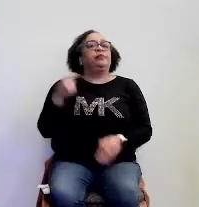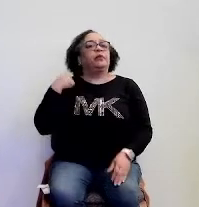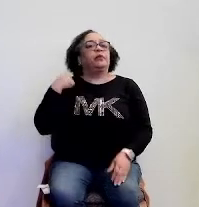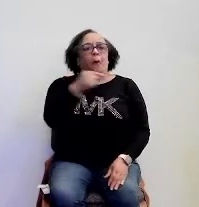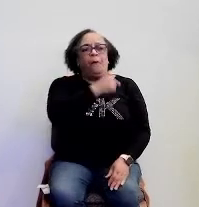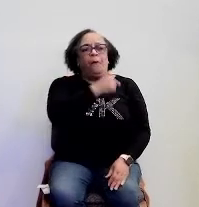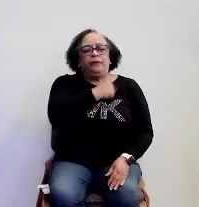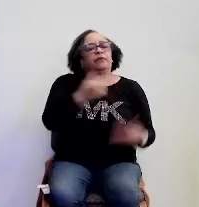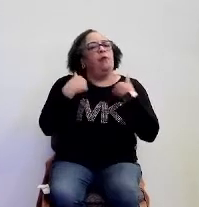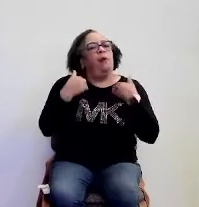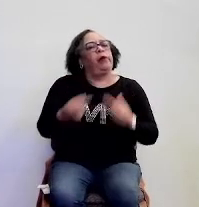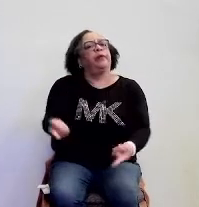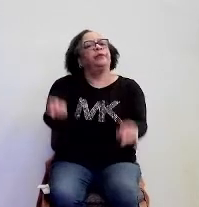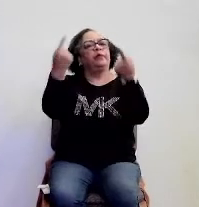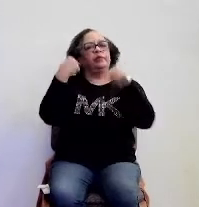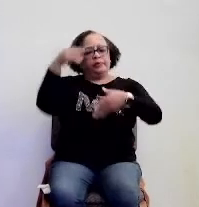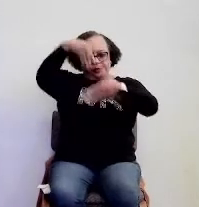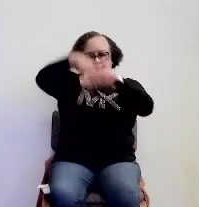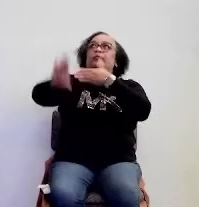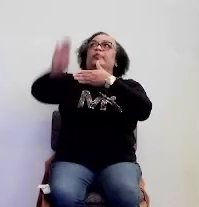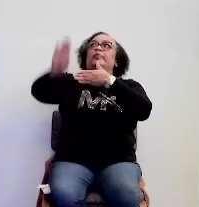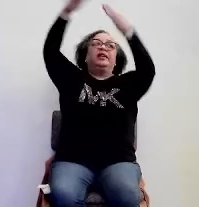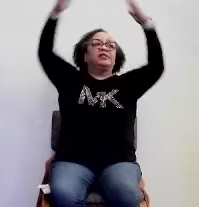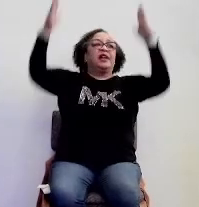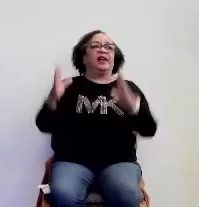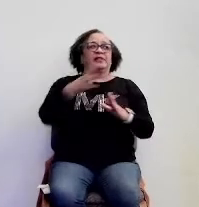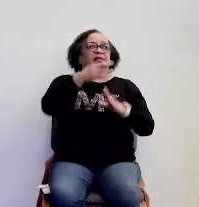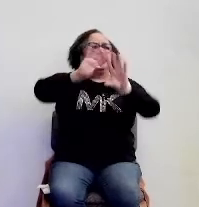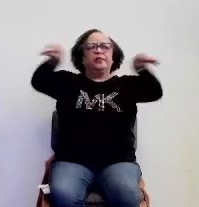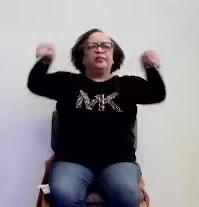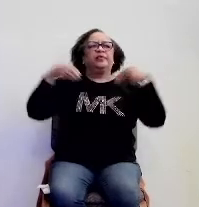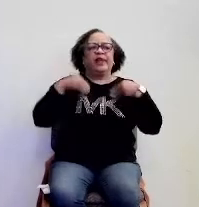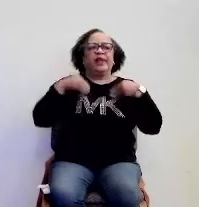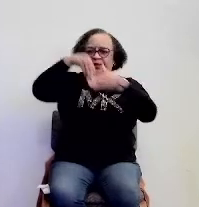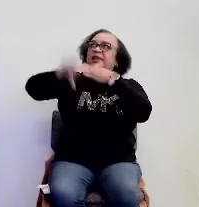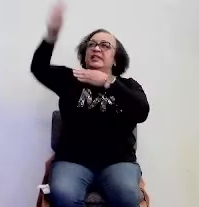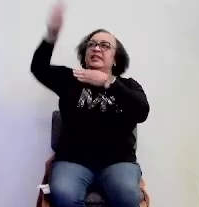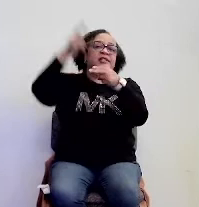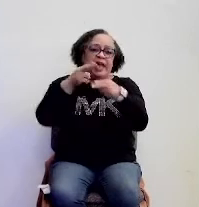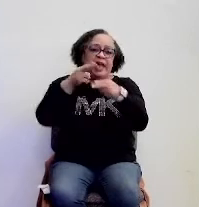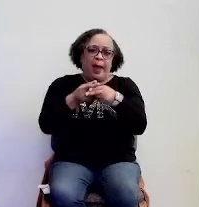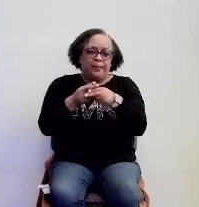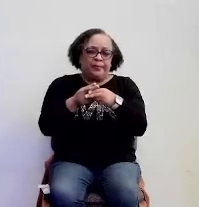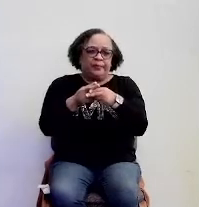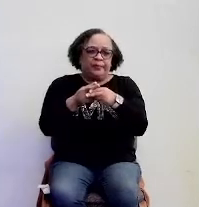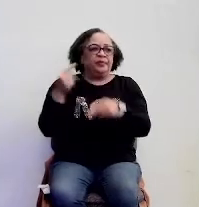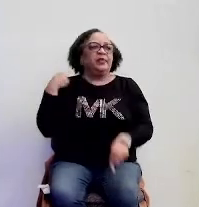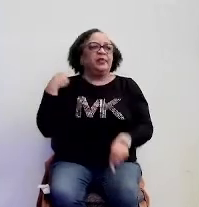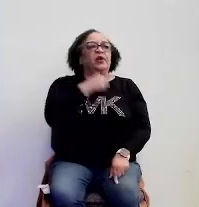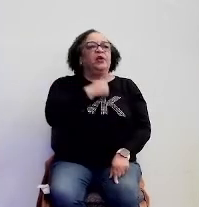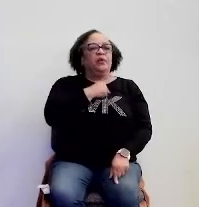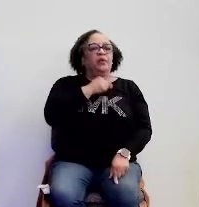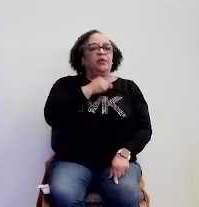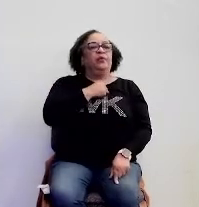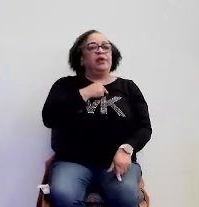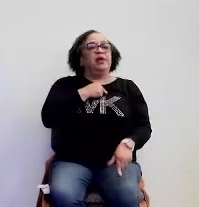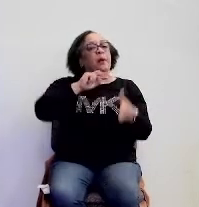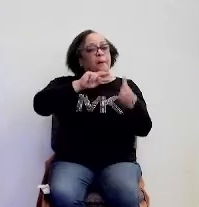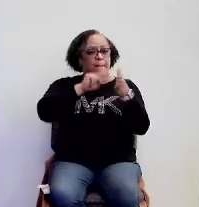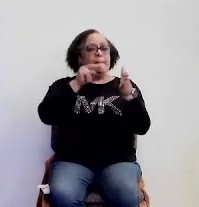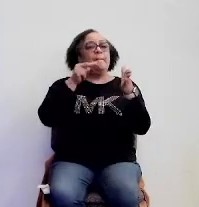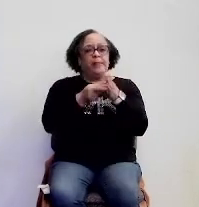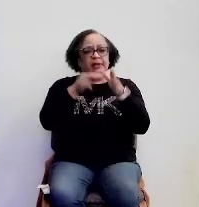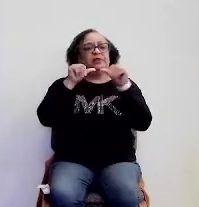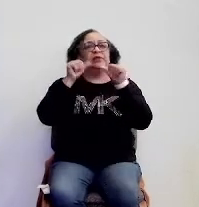We have come into his house. We have gathered in his name. We mean to worship